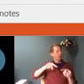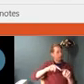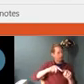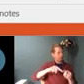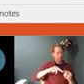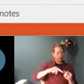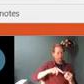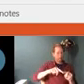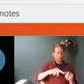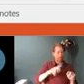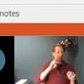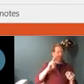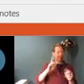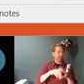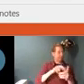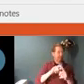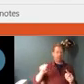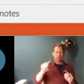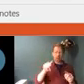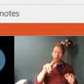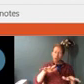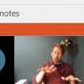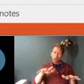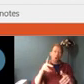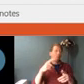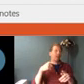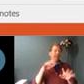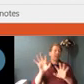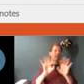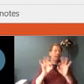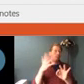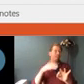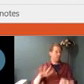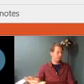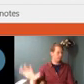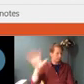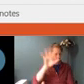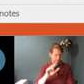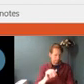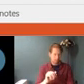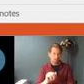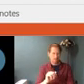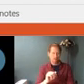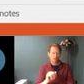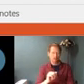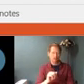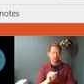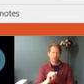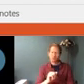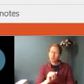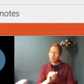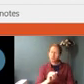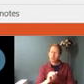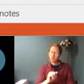colorful diagrams for the mitochondrial DNA too. So population frequency data, not just for